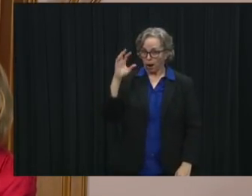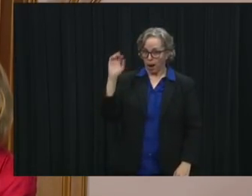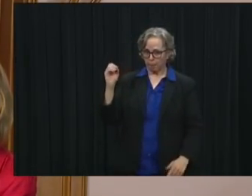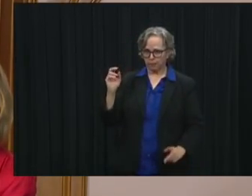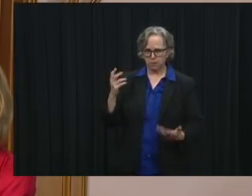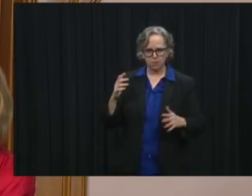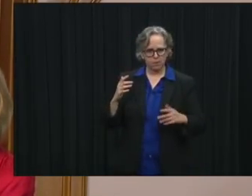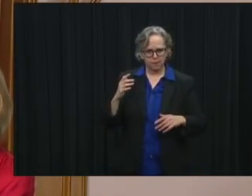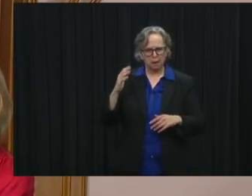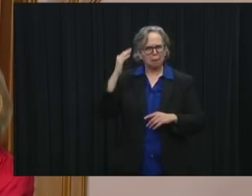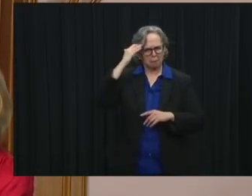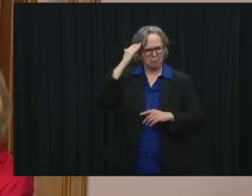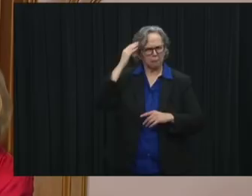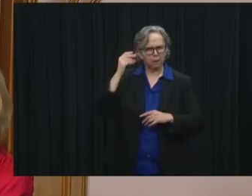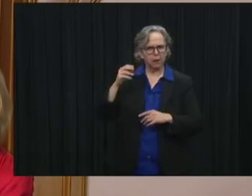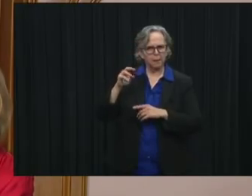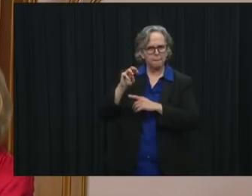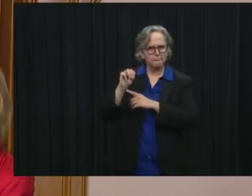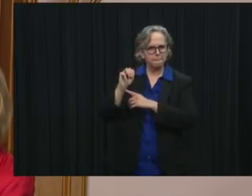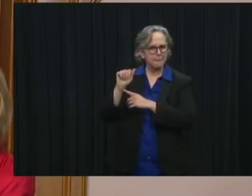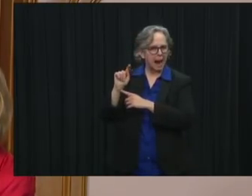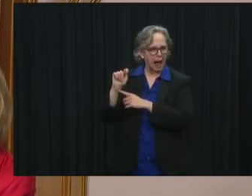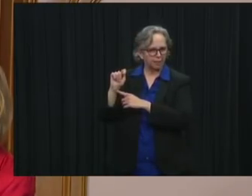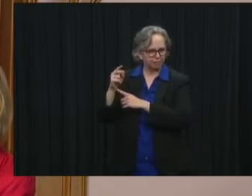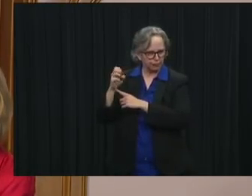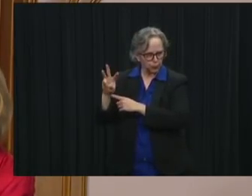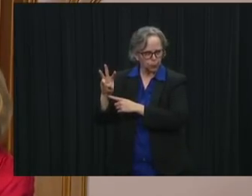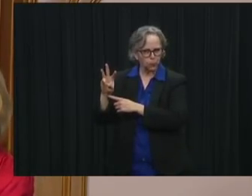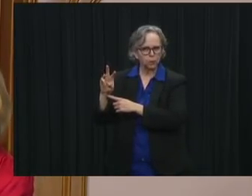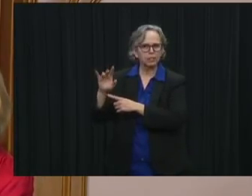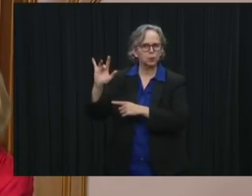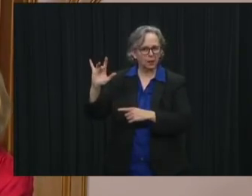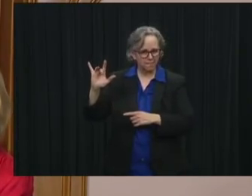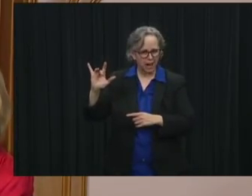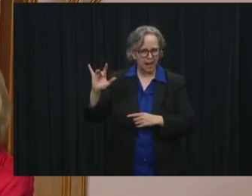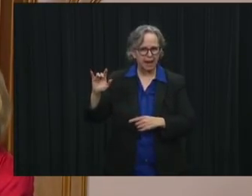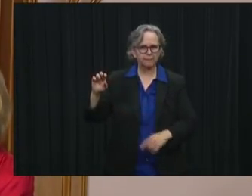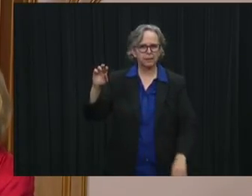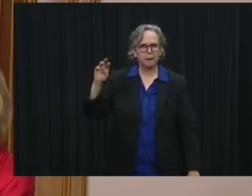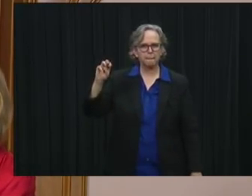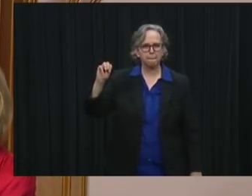25 Ministries. So we thank Charlie and we thank P&G.